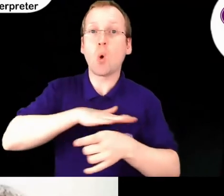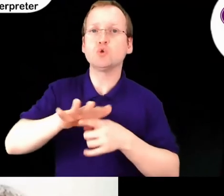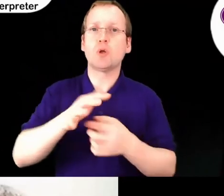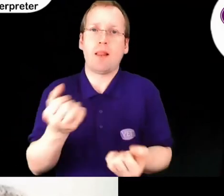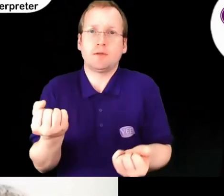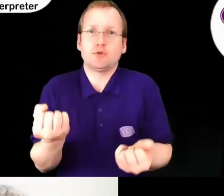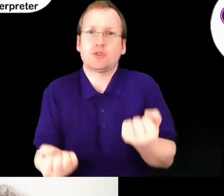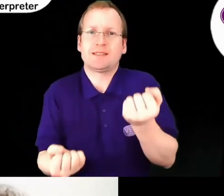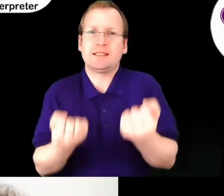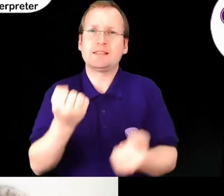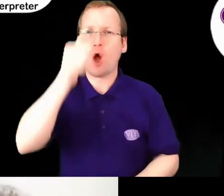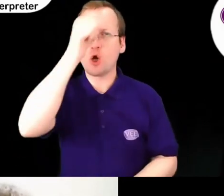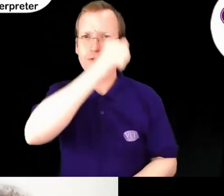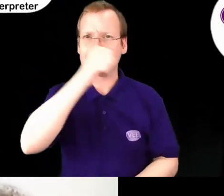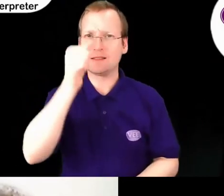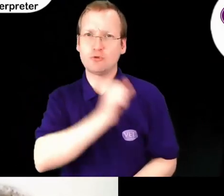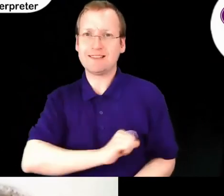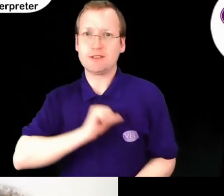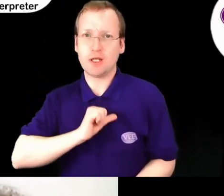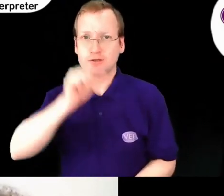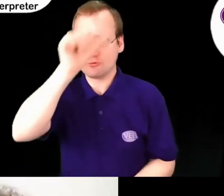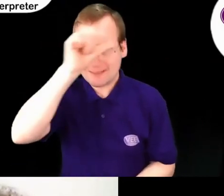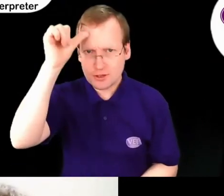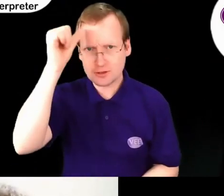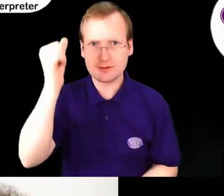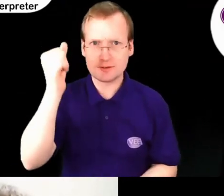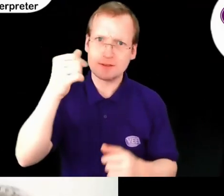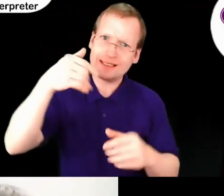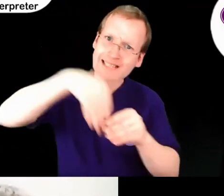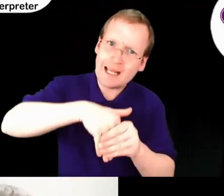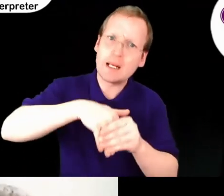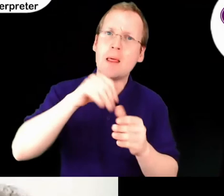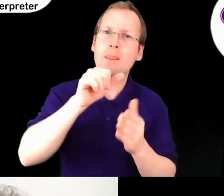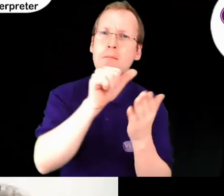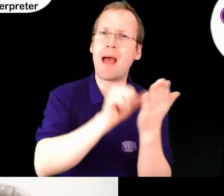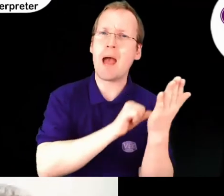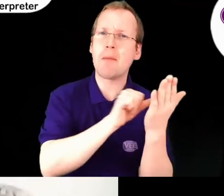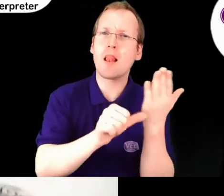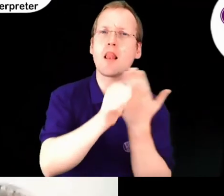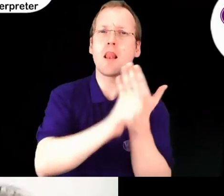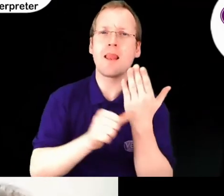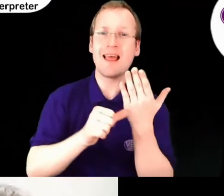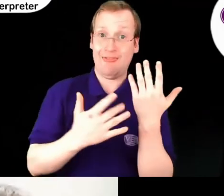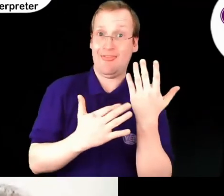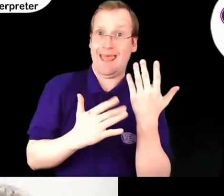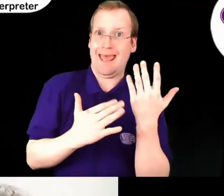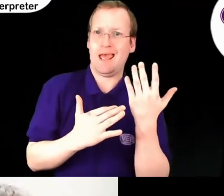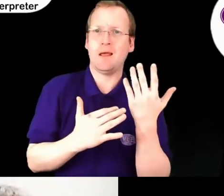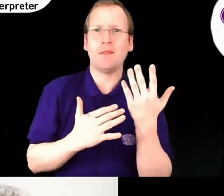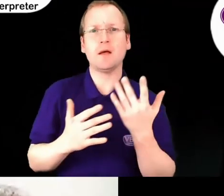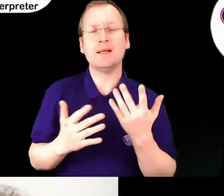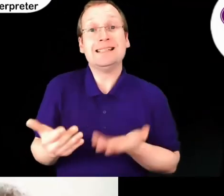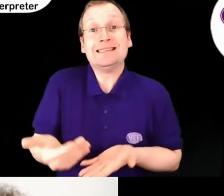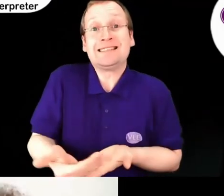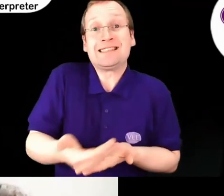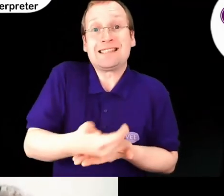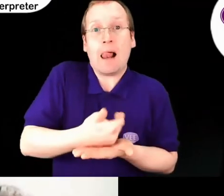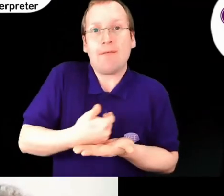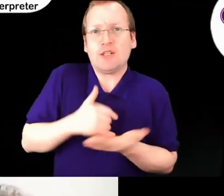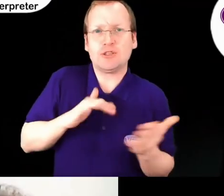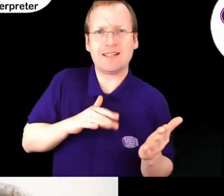for Christians has its roots in the Bible, that the personal salvation is certainly part of the deal. But the